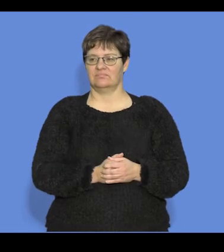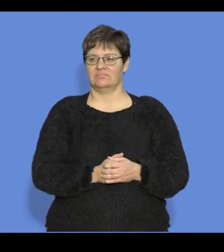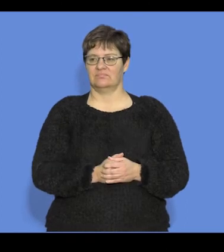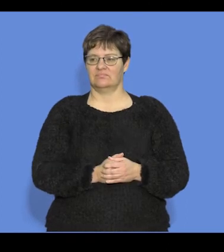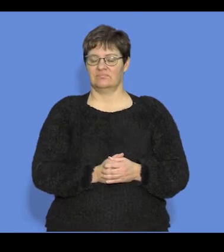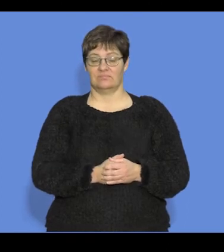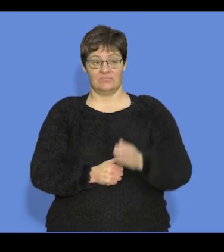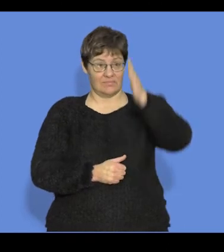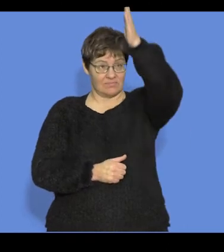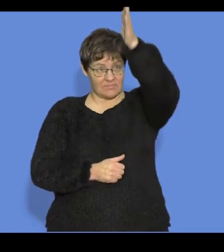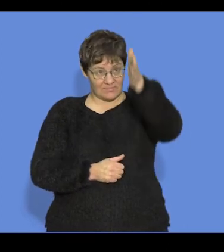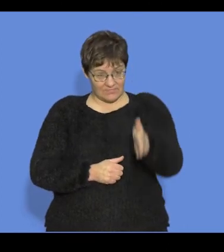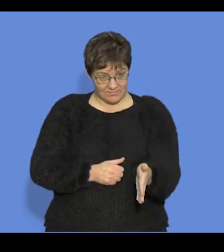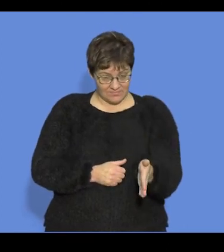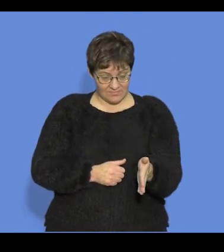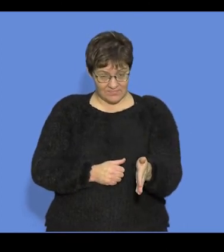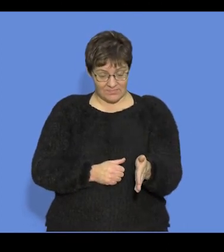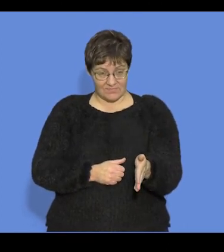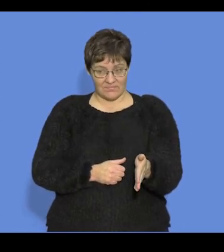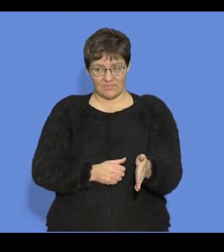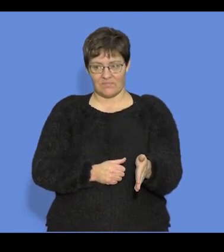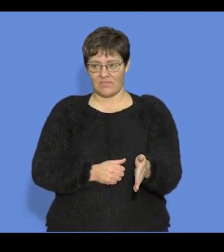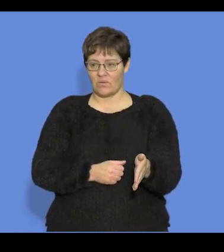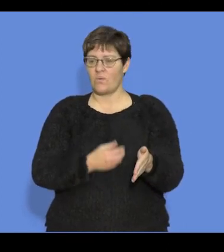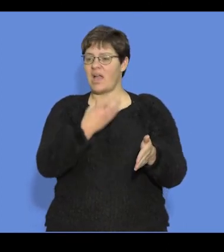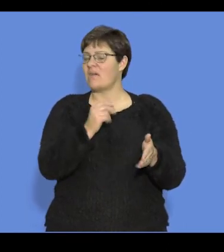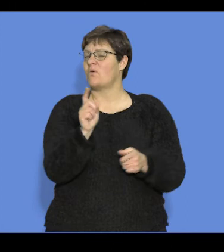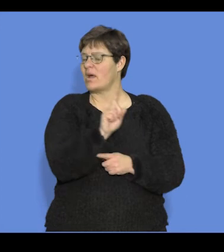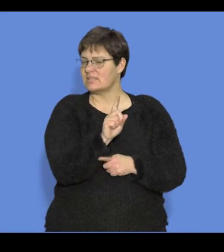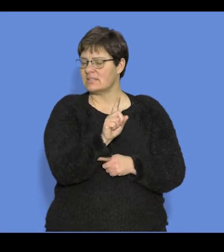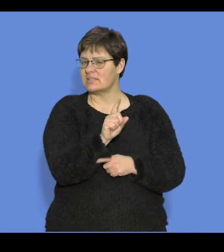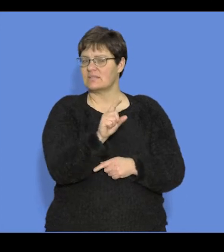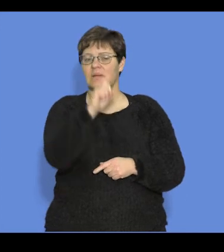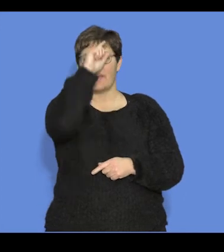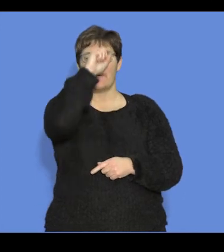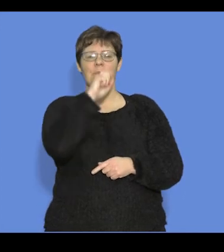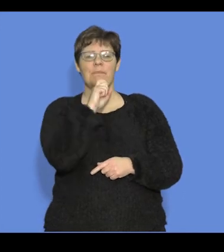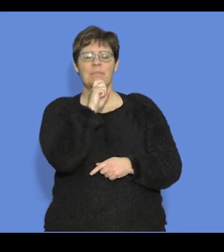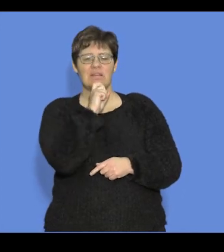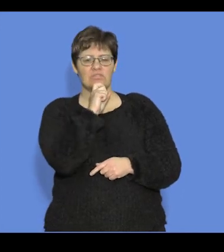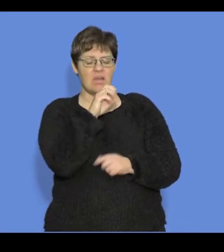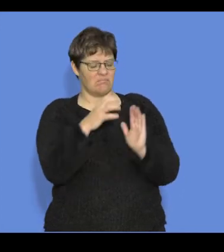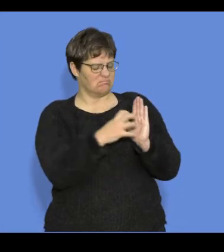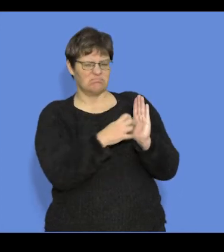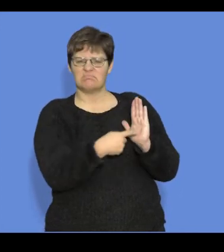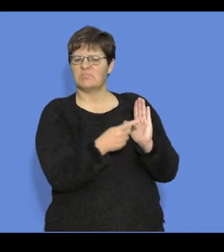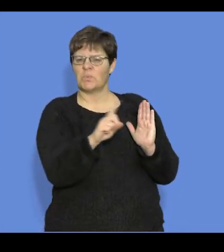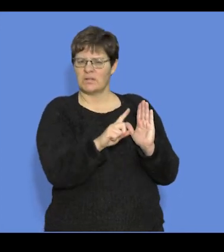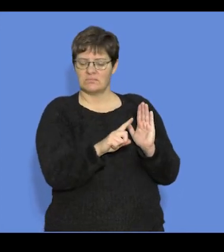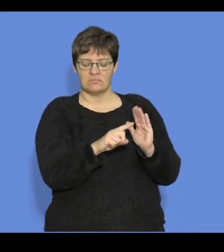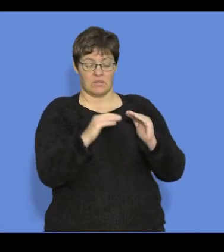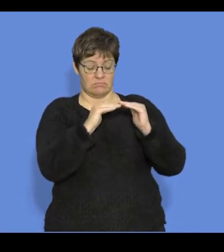this side of the diagram, we have a picture of a plant with a root, the bottom